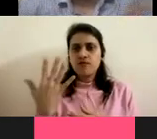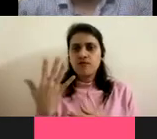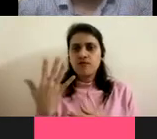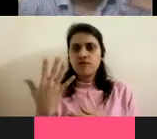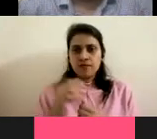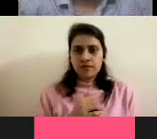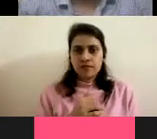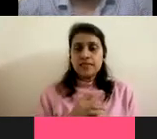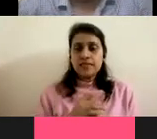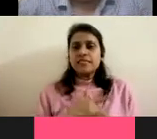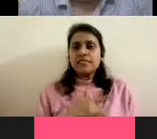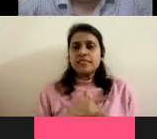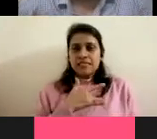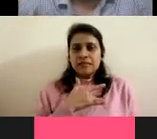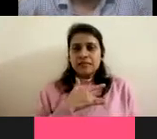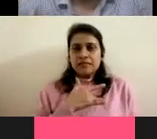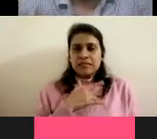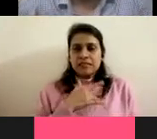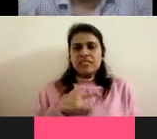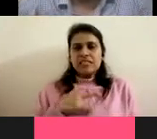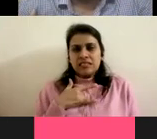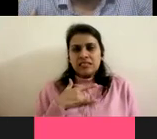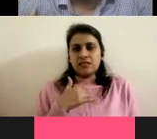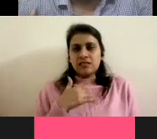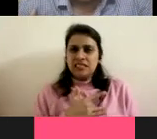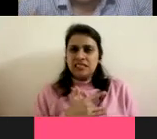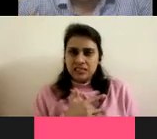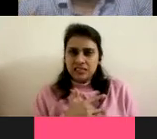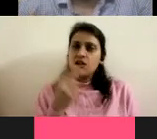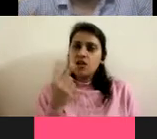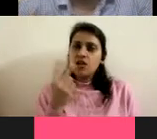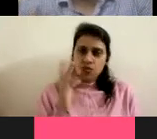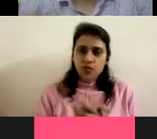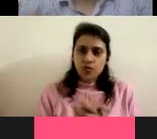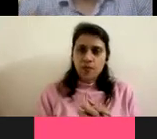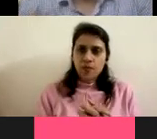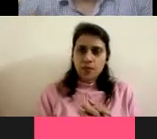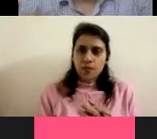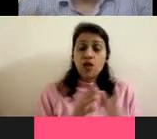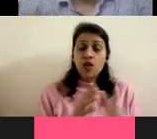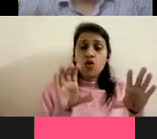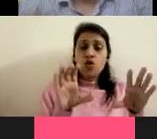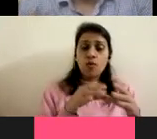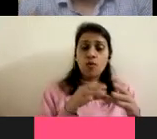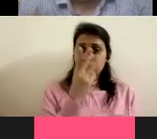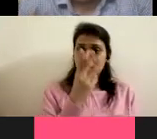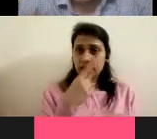and empathy. Okay. And group room 3 and room 6 will